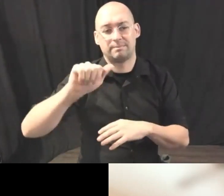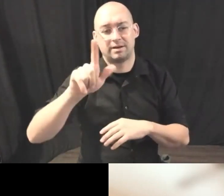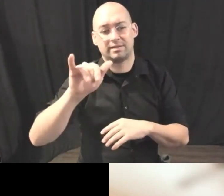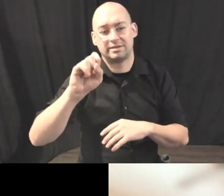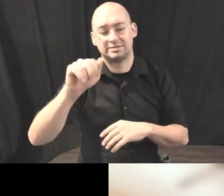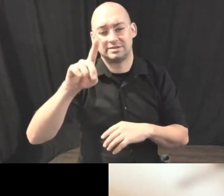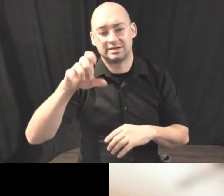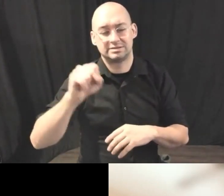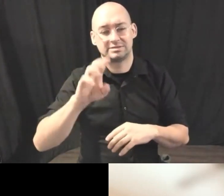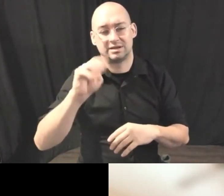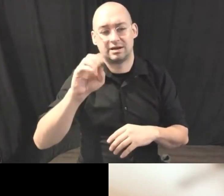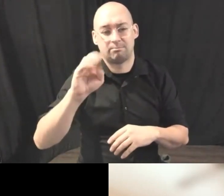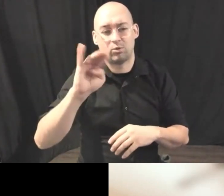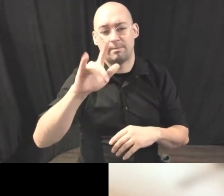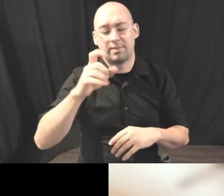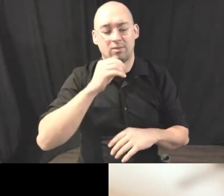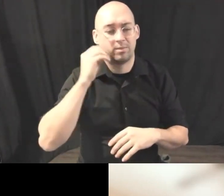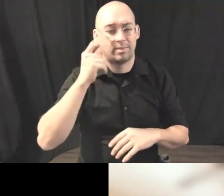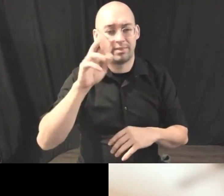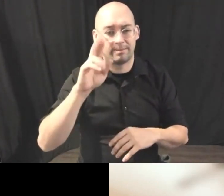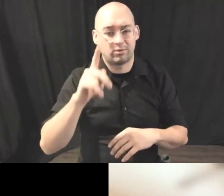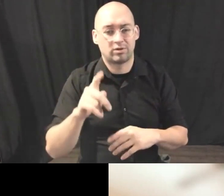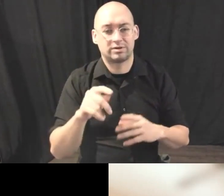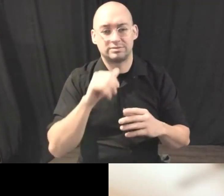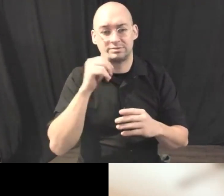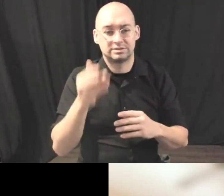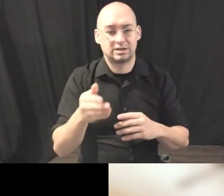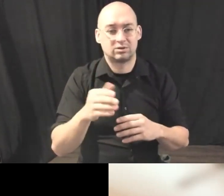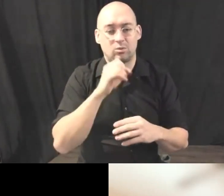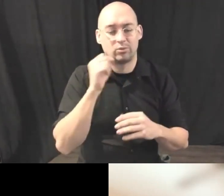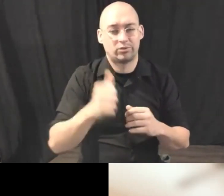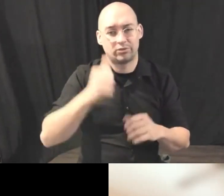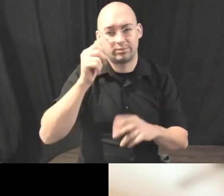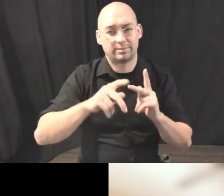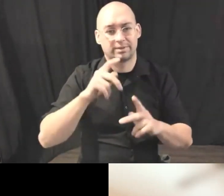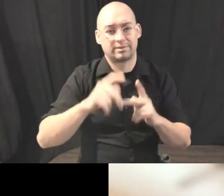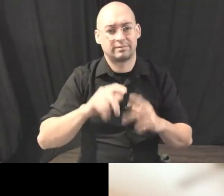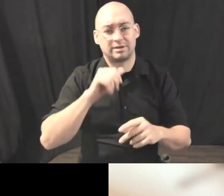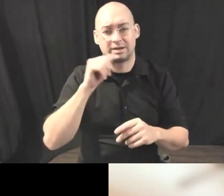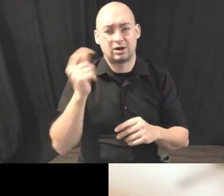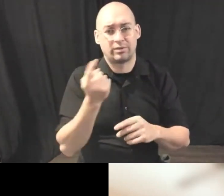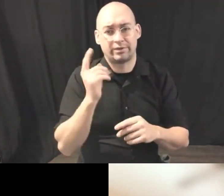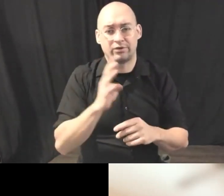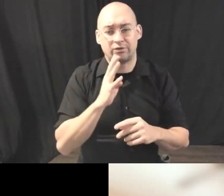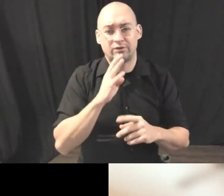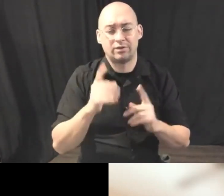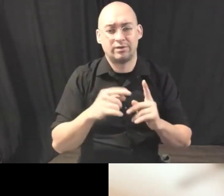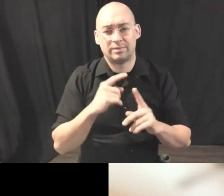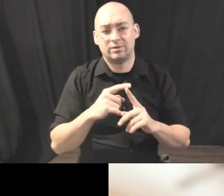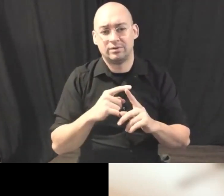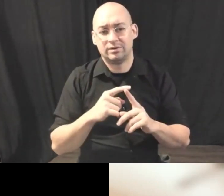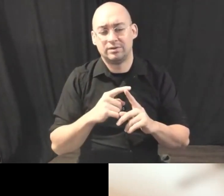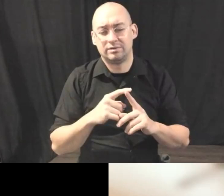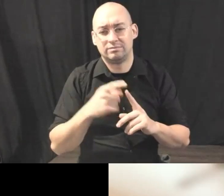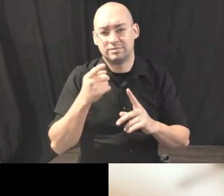longer exists, had many low-income residents, older residents. So we're not just talking, we're talking about this as being